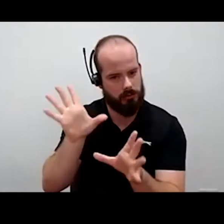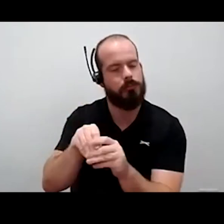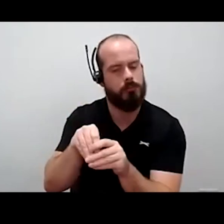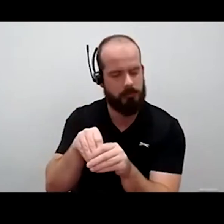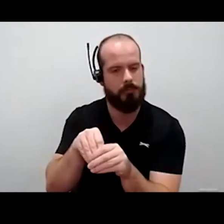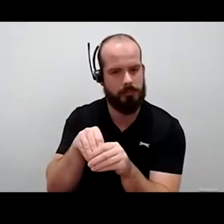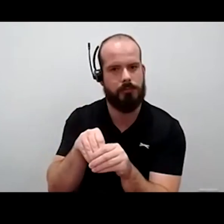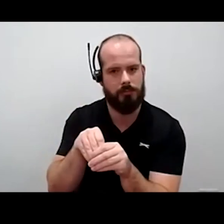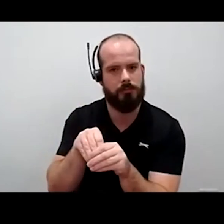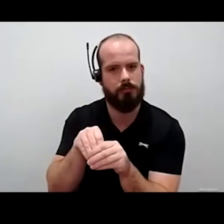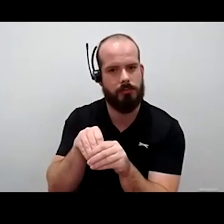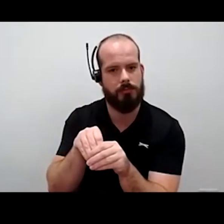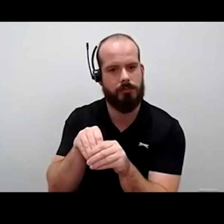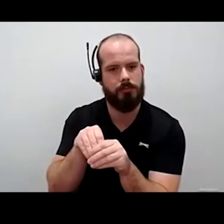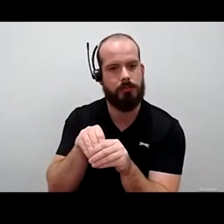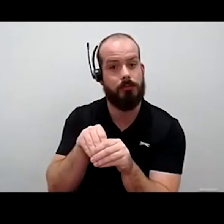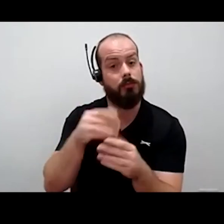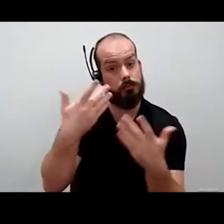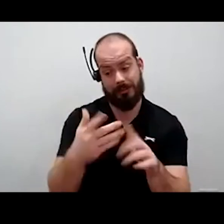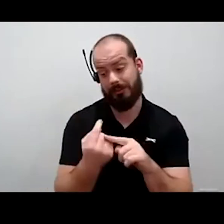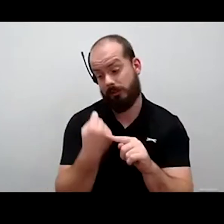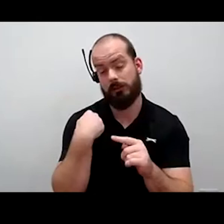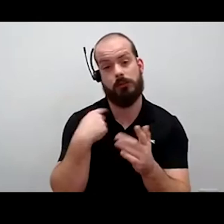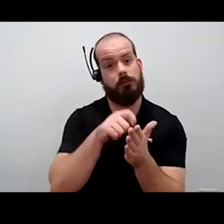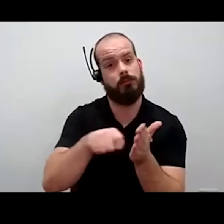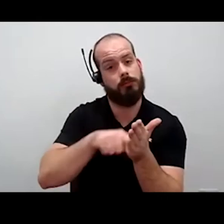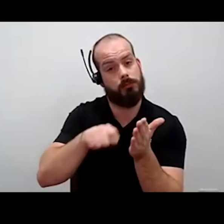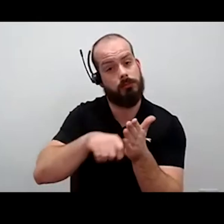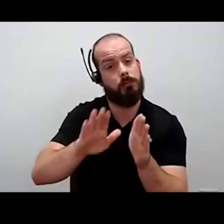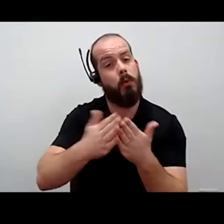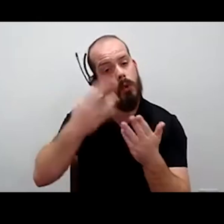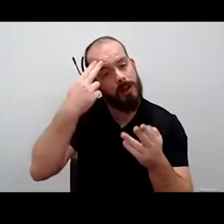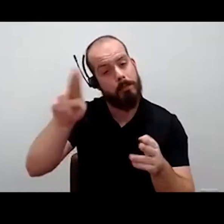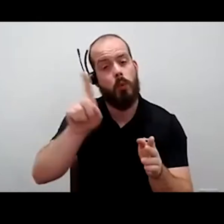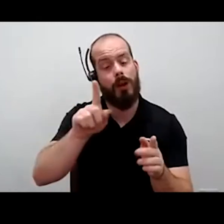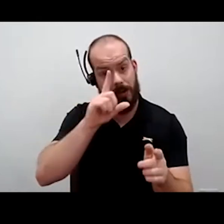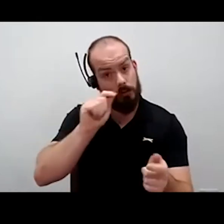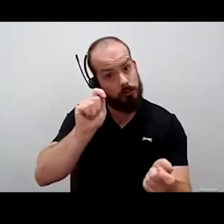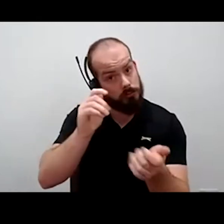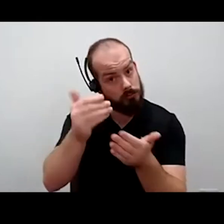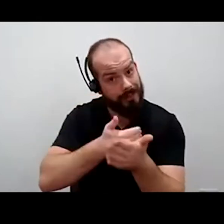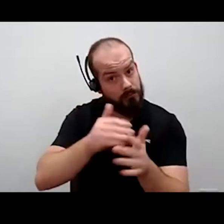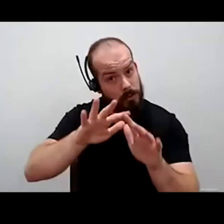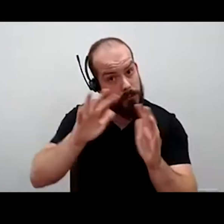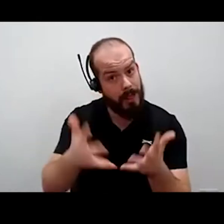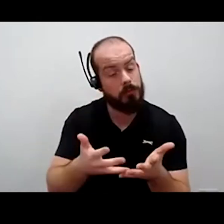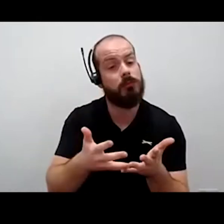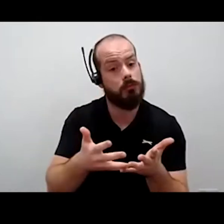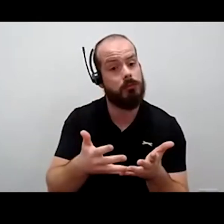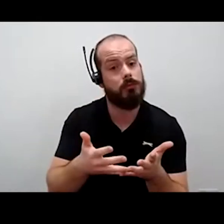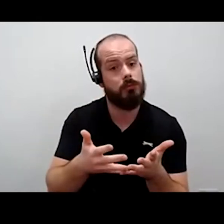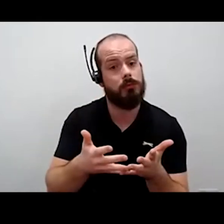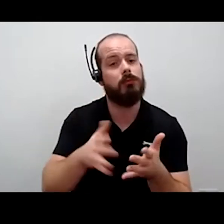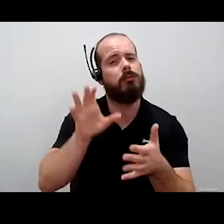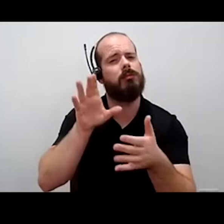has written the book, Can We Save the Planet? A primer on 21st